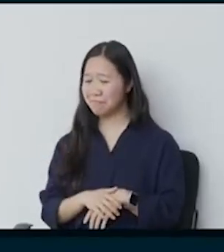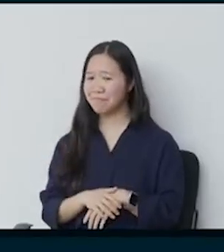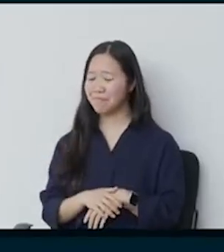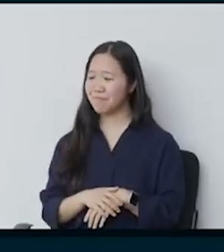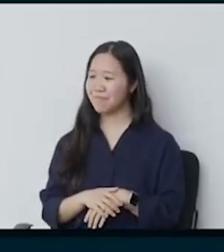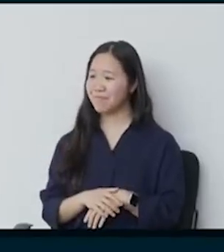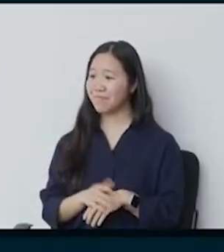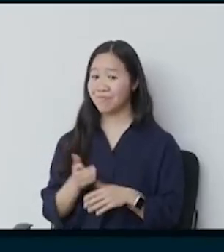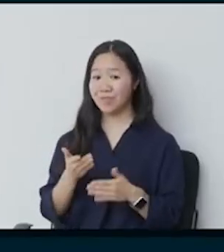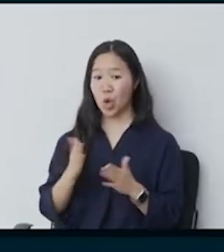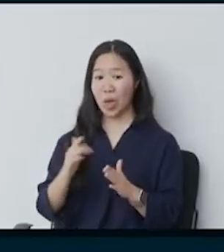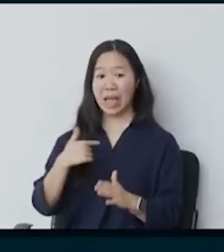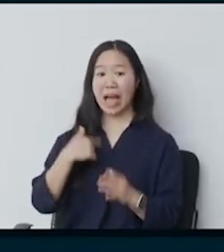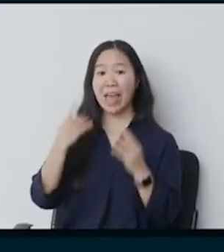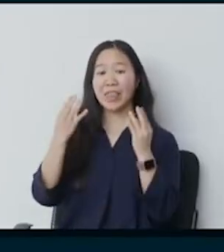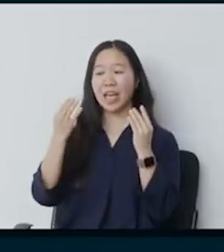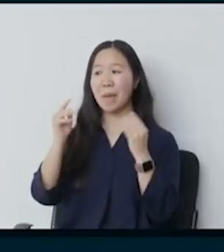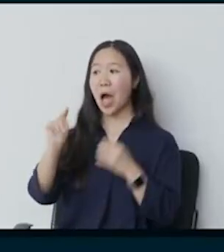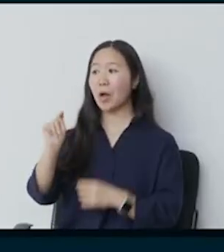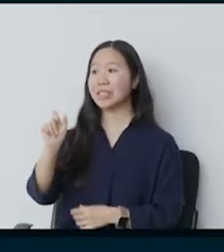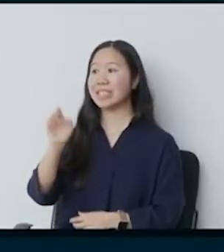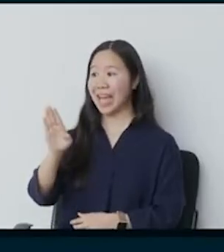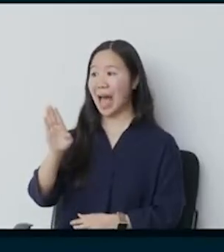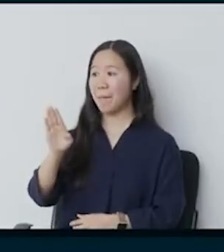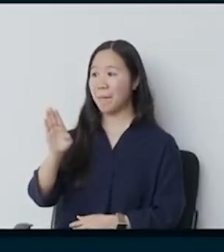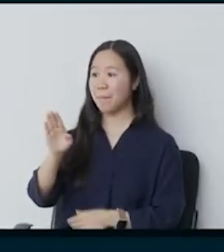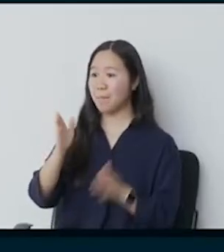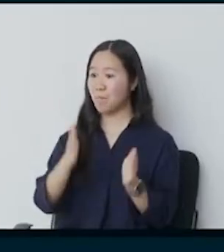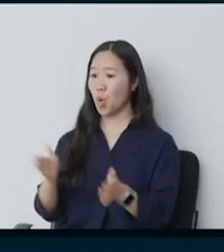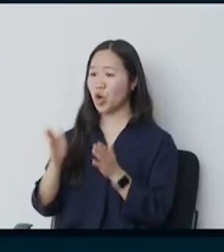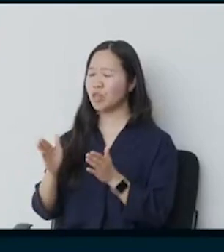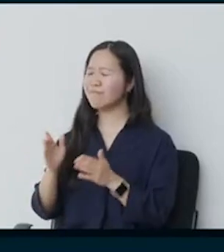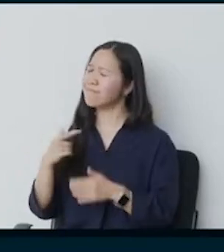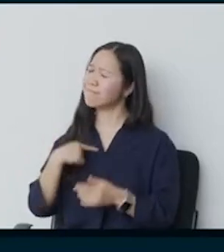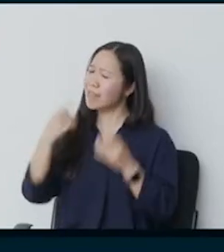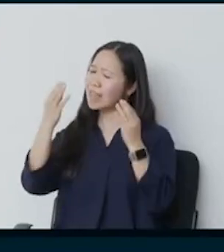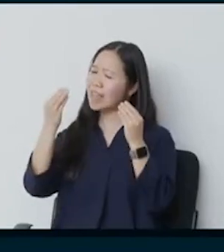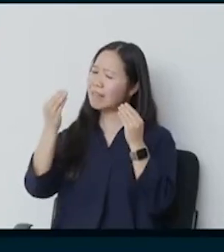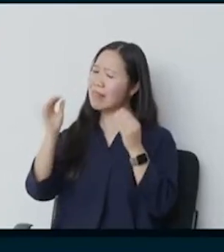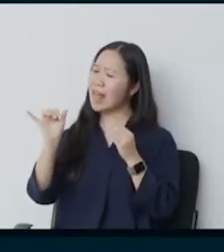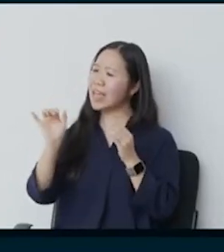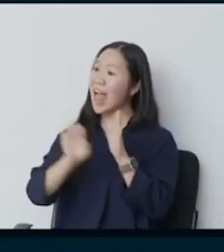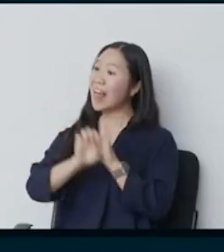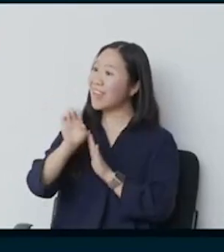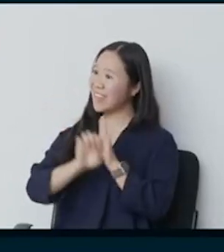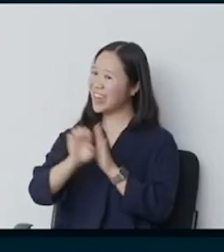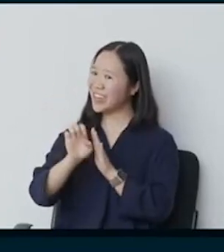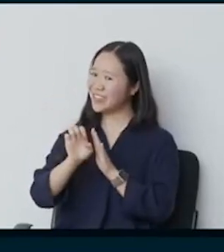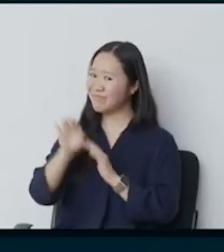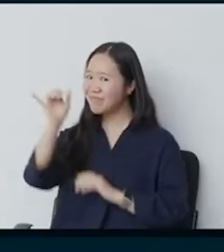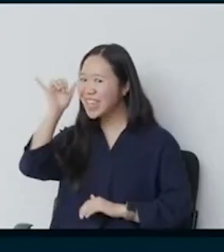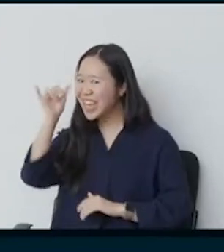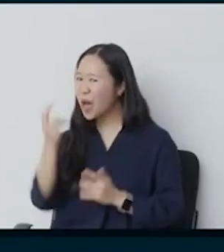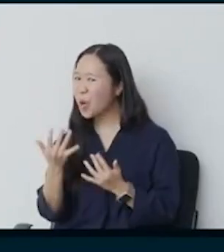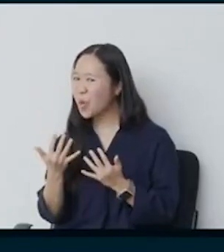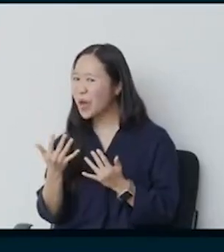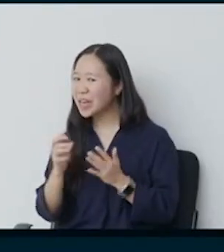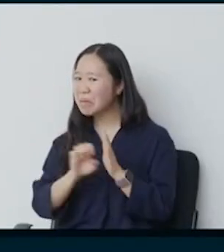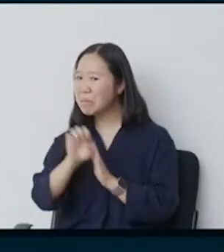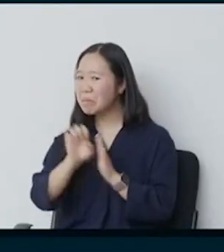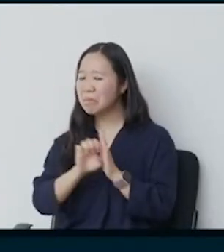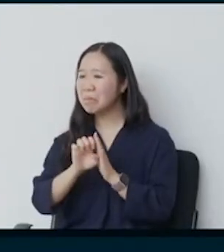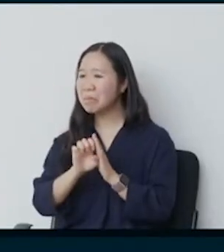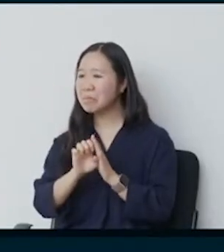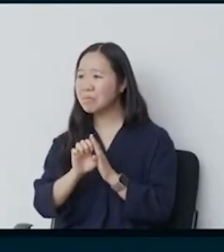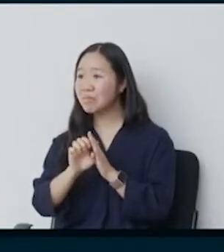to think about tab order is it's like an elevator, okay? Like this cow waiting for this elevator. So you're in the top of the elevator on the roof and you're